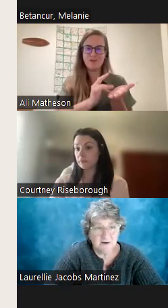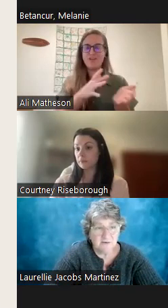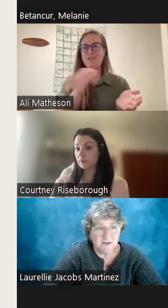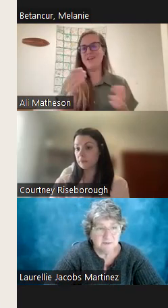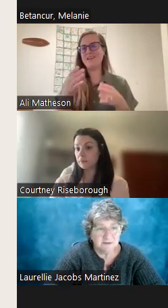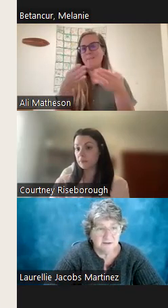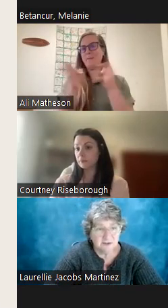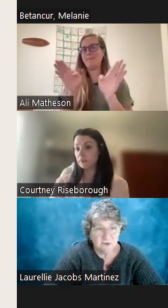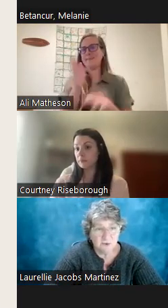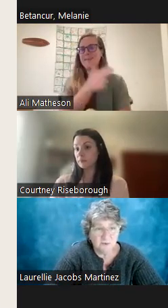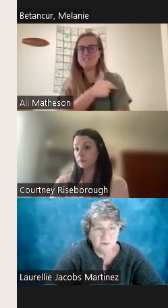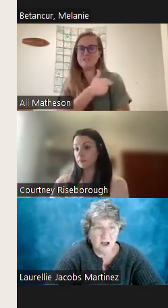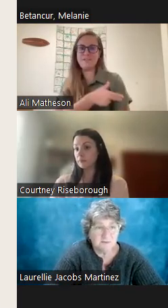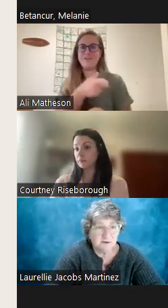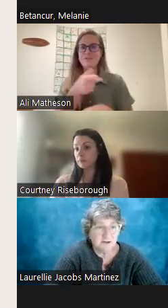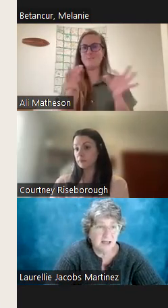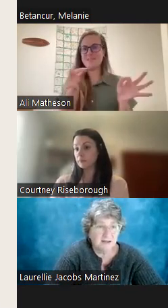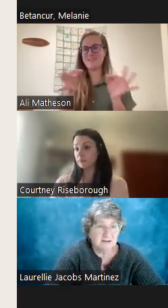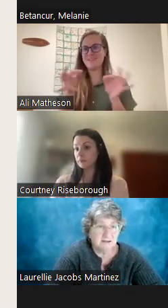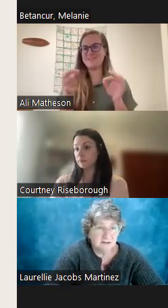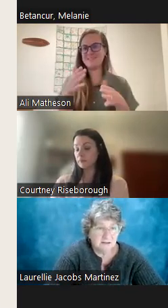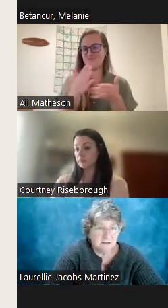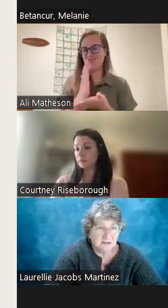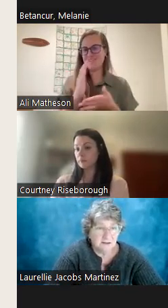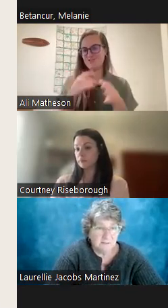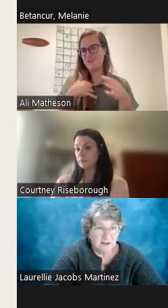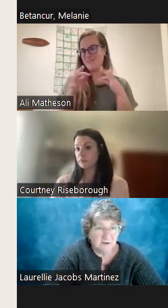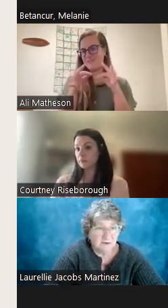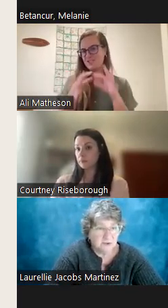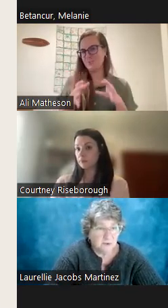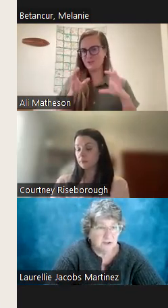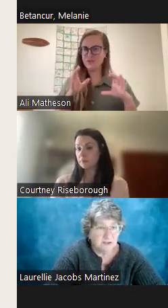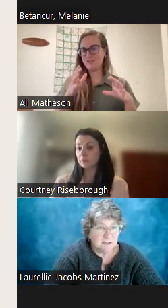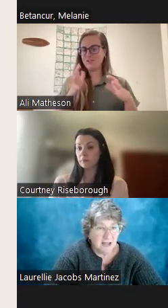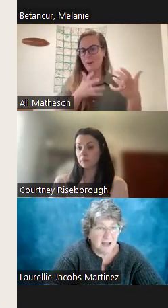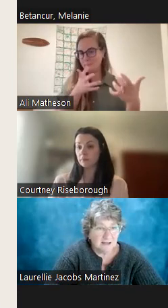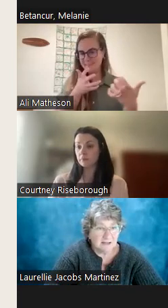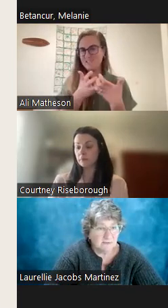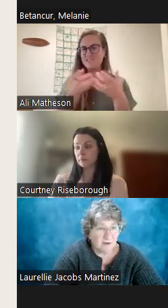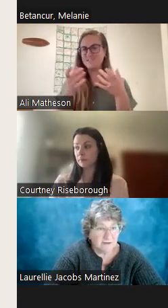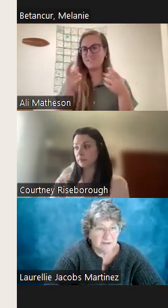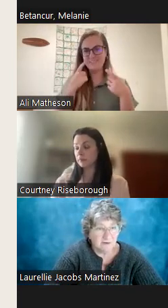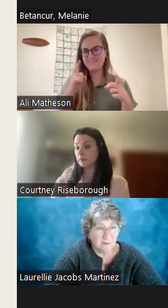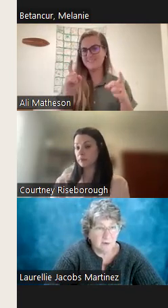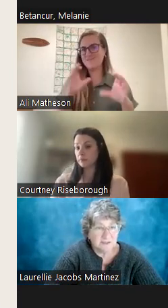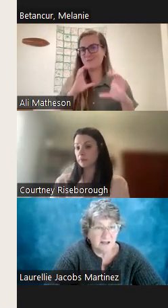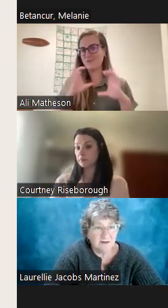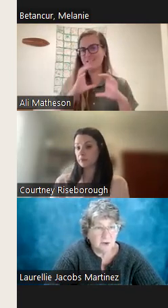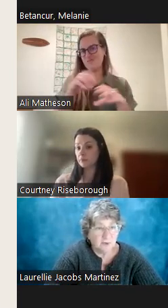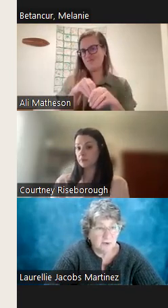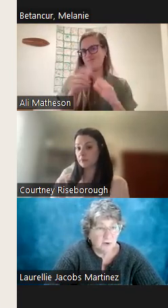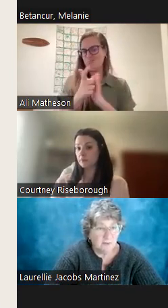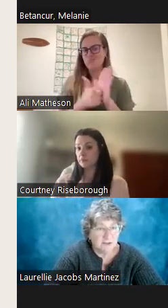some that are very specific to hospital and medical situations, and it's obviously very important to have